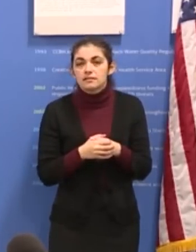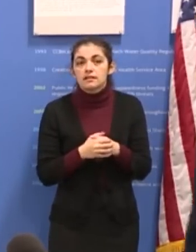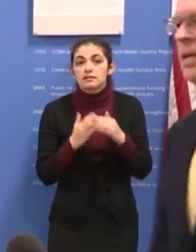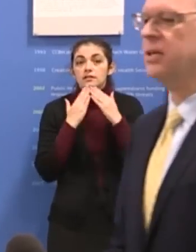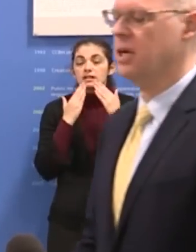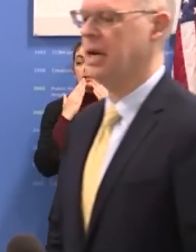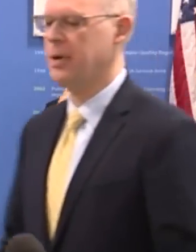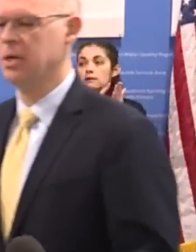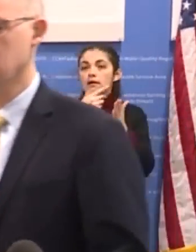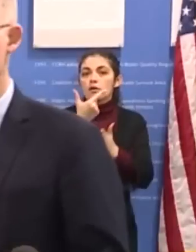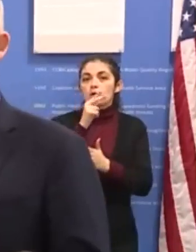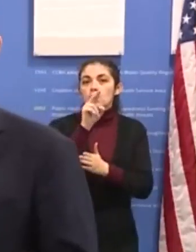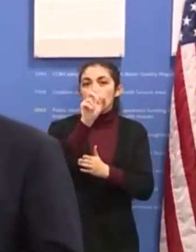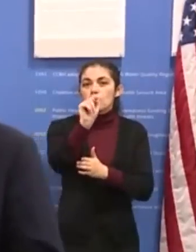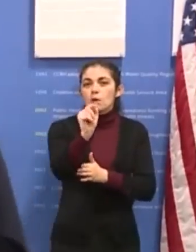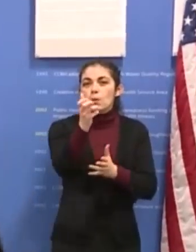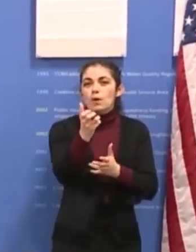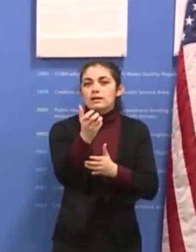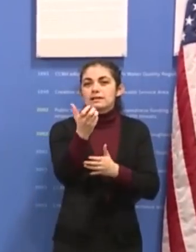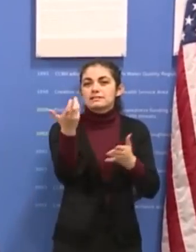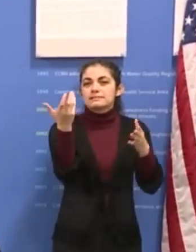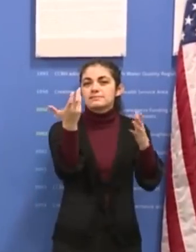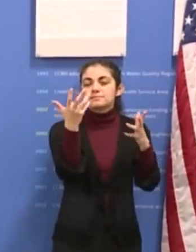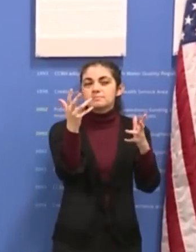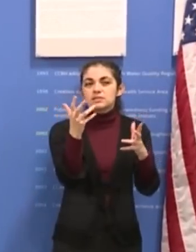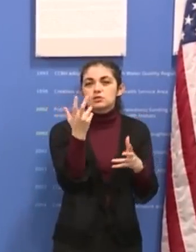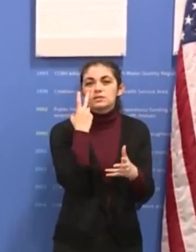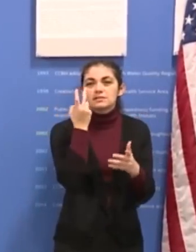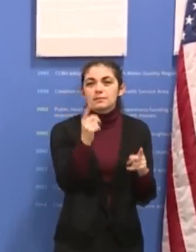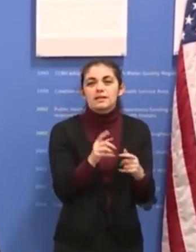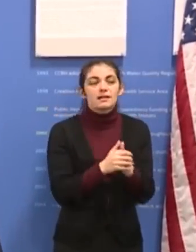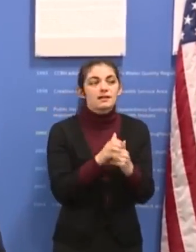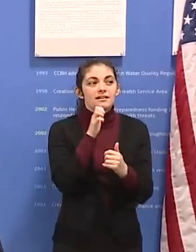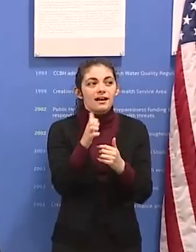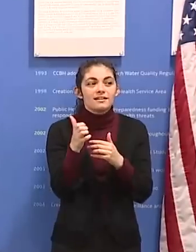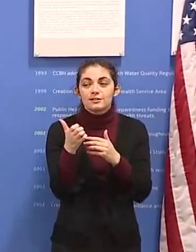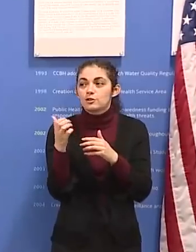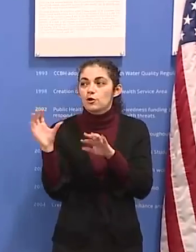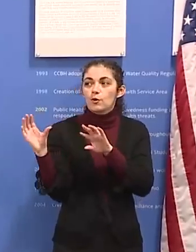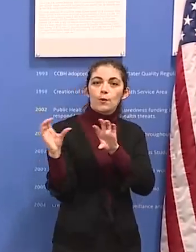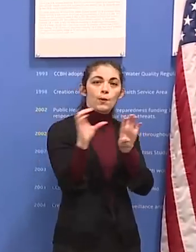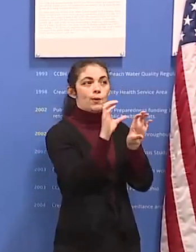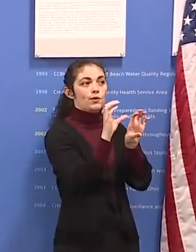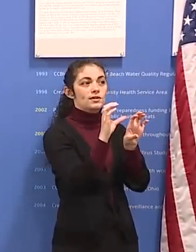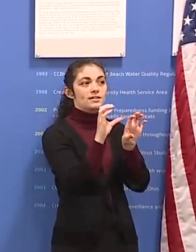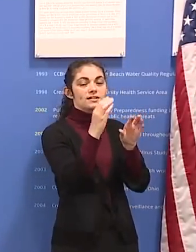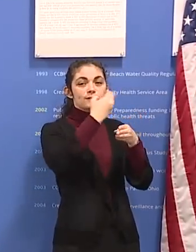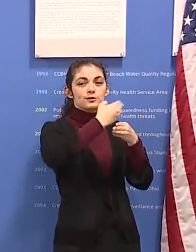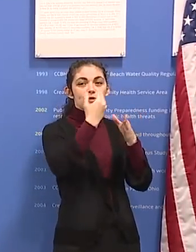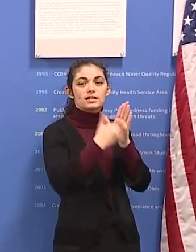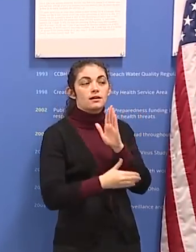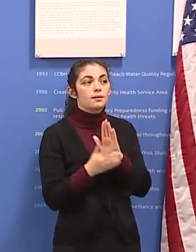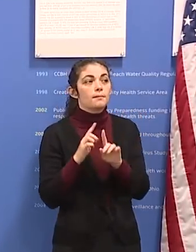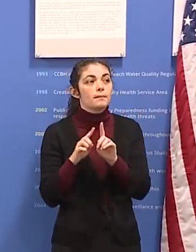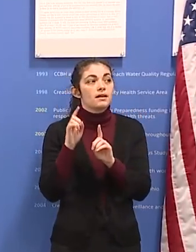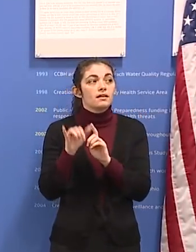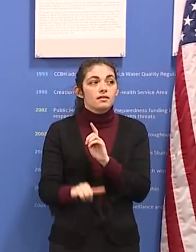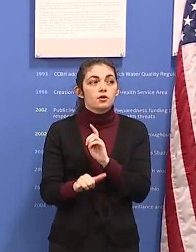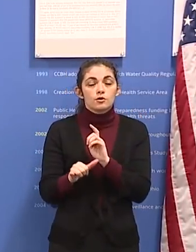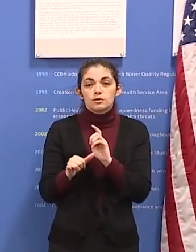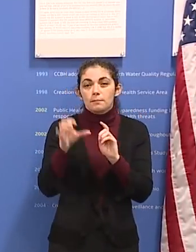Thank you, Dr. Gullett. I want to close on something. So what you see, I'm not going to ask you to pivot to the screen, but that